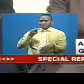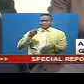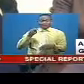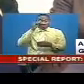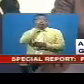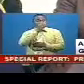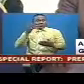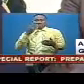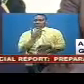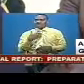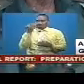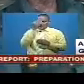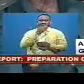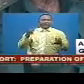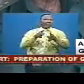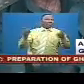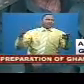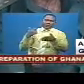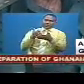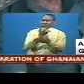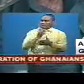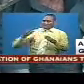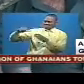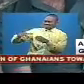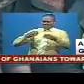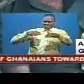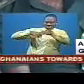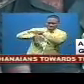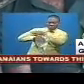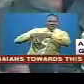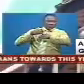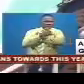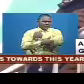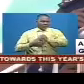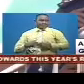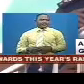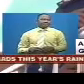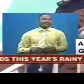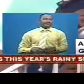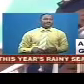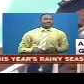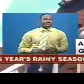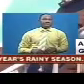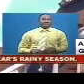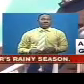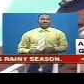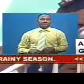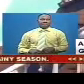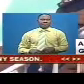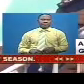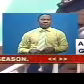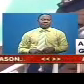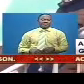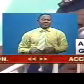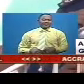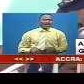a better informed public is the only way to halt the illegal movement of people across territorial boundaries. The assorted pieces